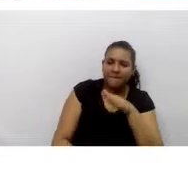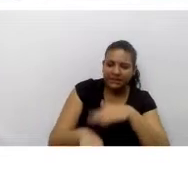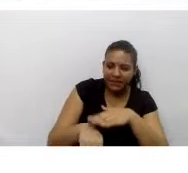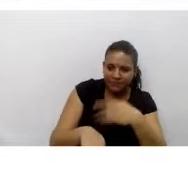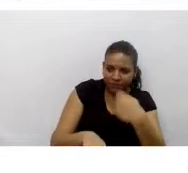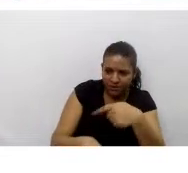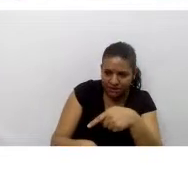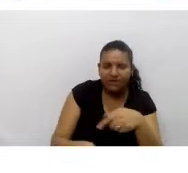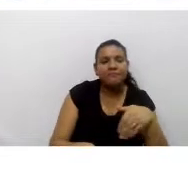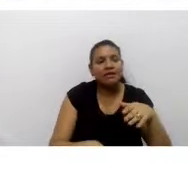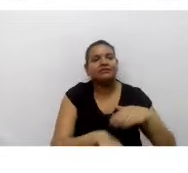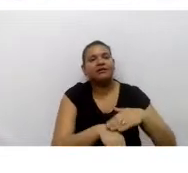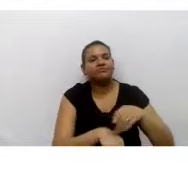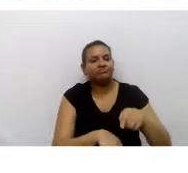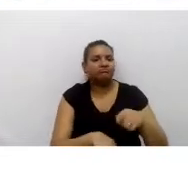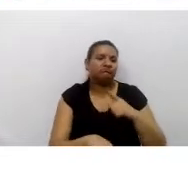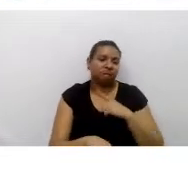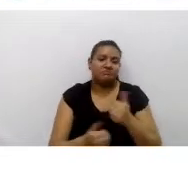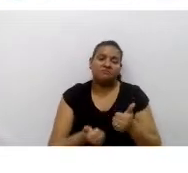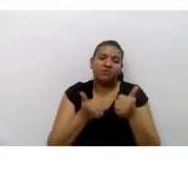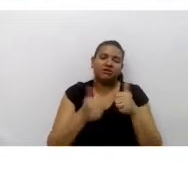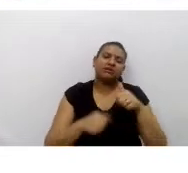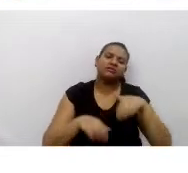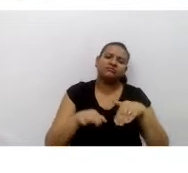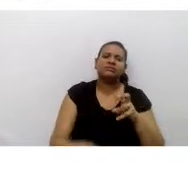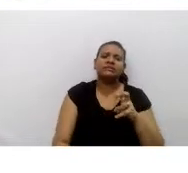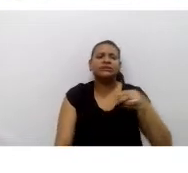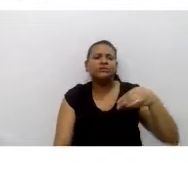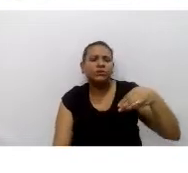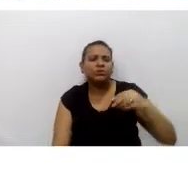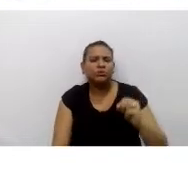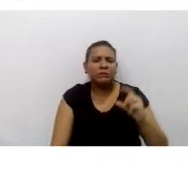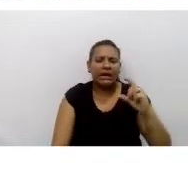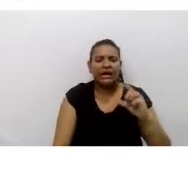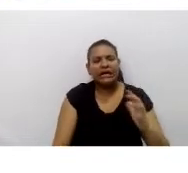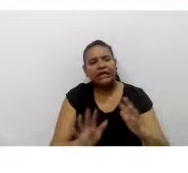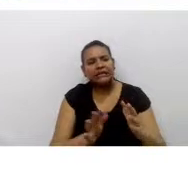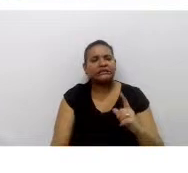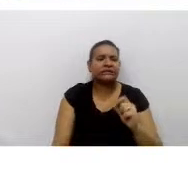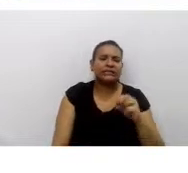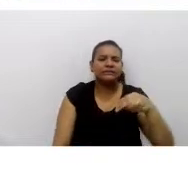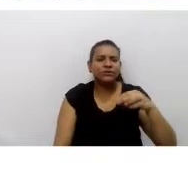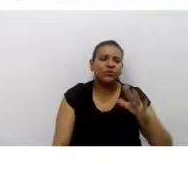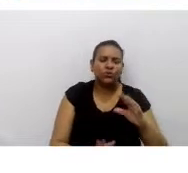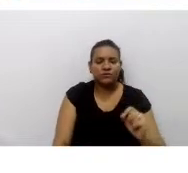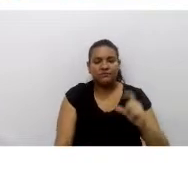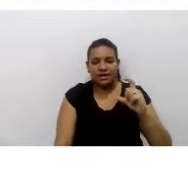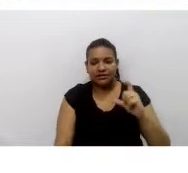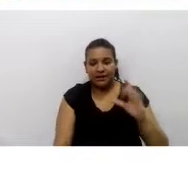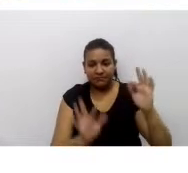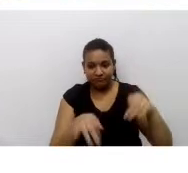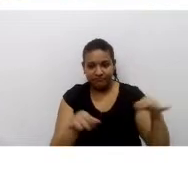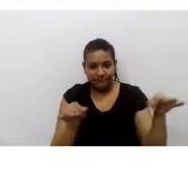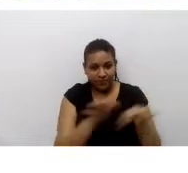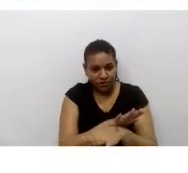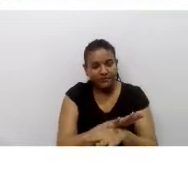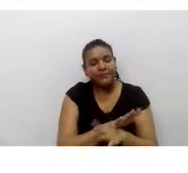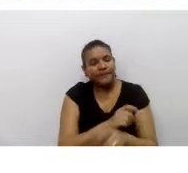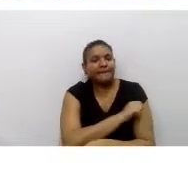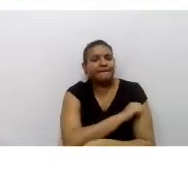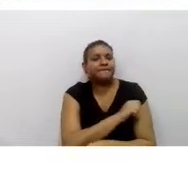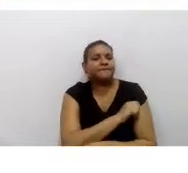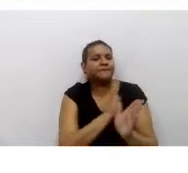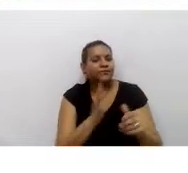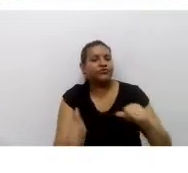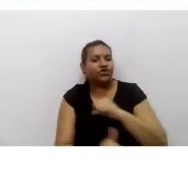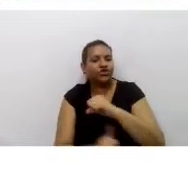depending on the task. And then once those 5 or 10 minutes are up, the students change and they move on to the next station. One of the stations could be